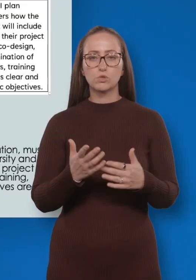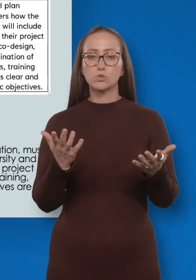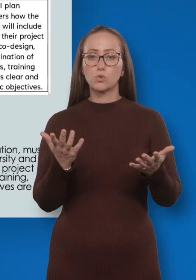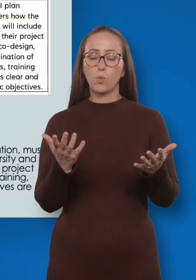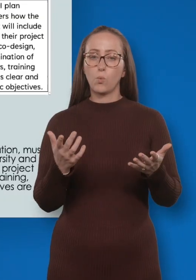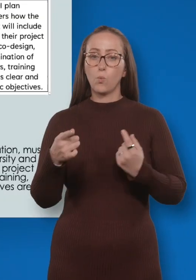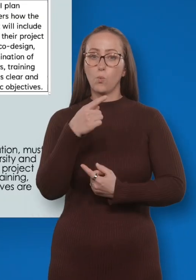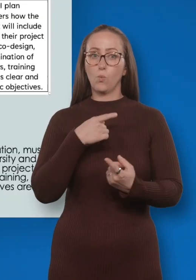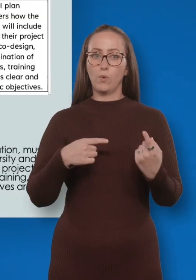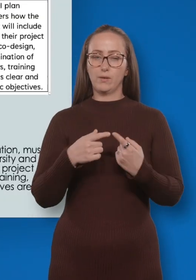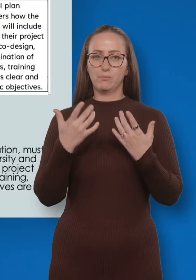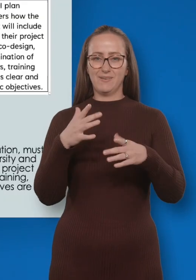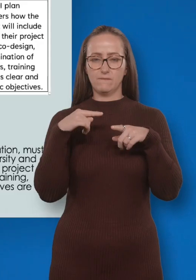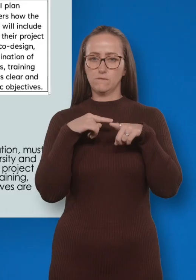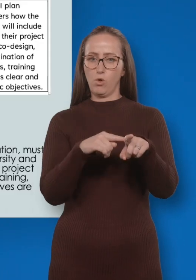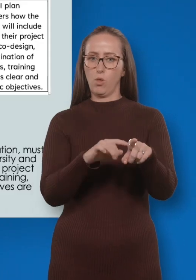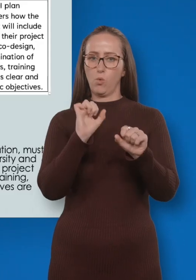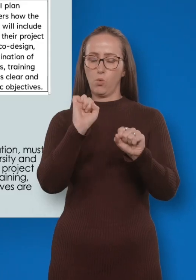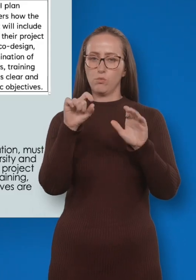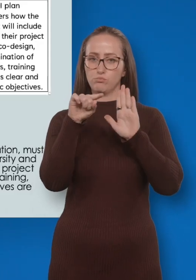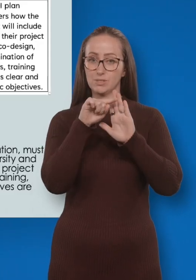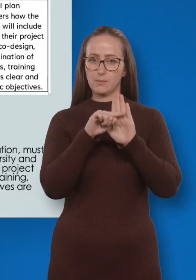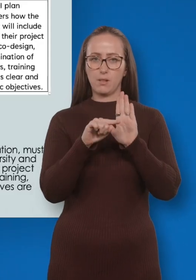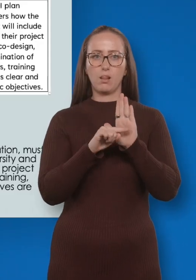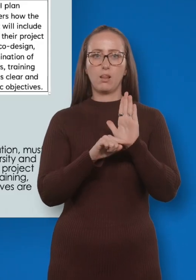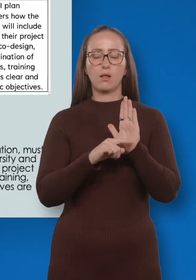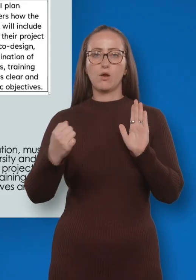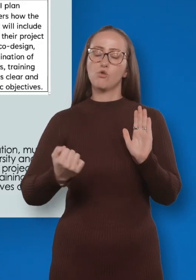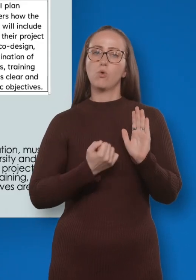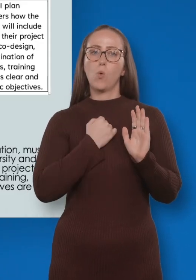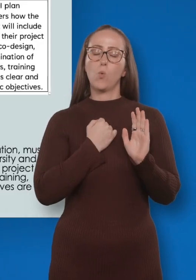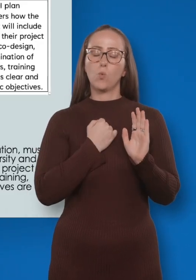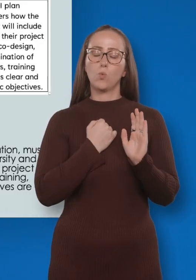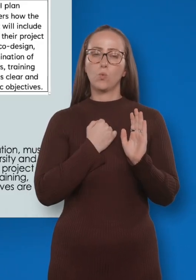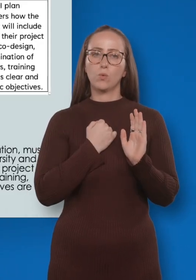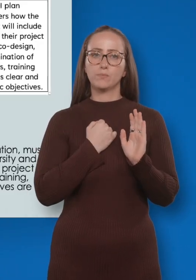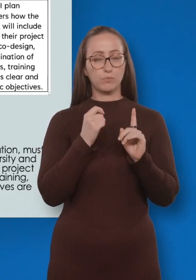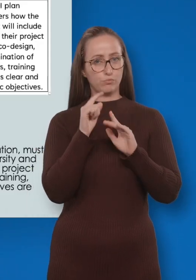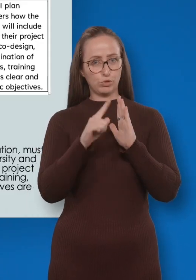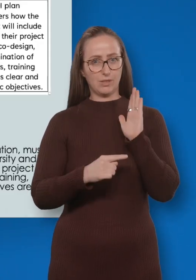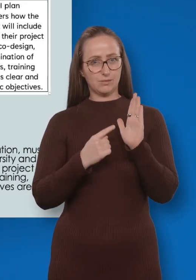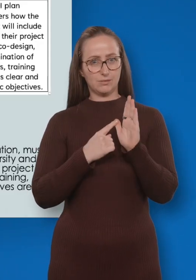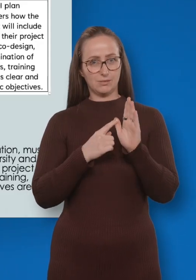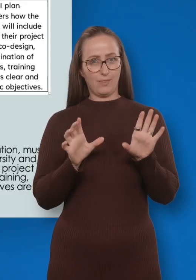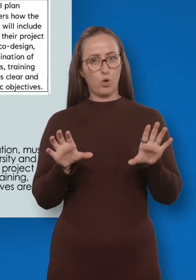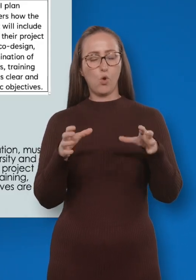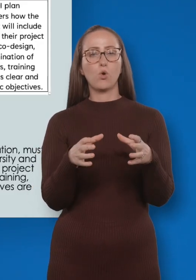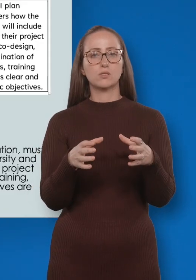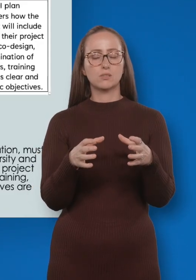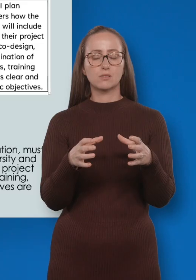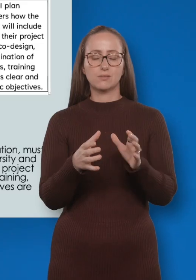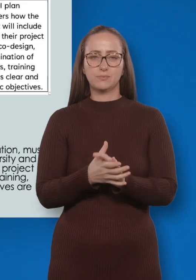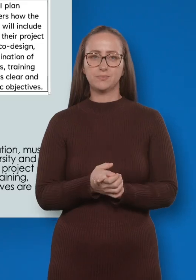So we have kind of followed all of those principles in our own project in the caucus,